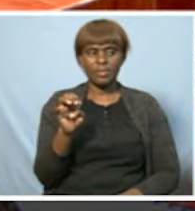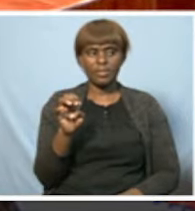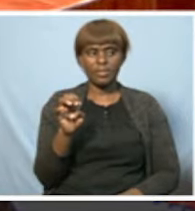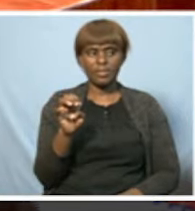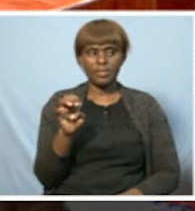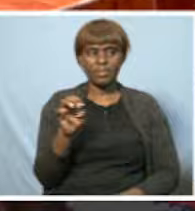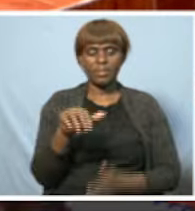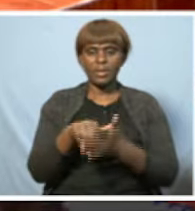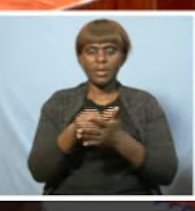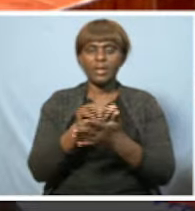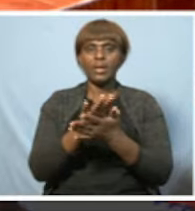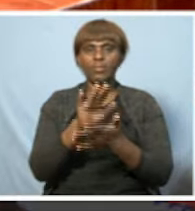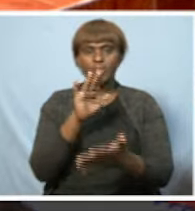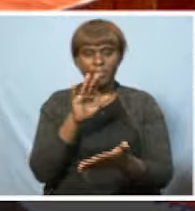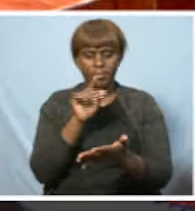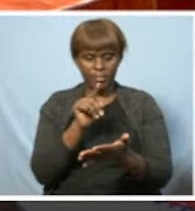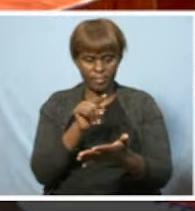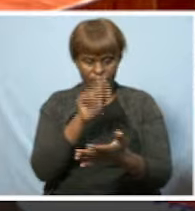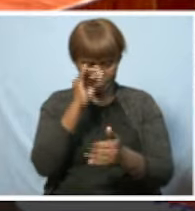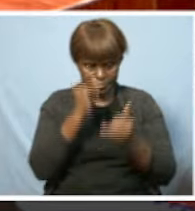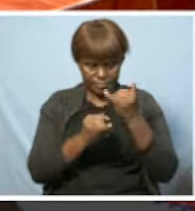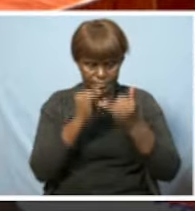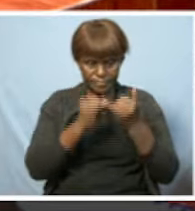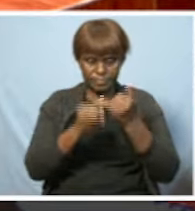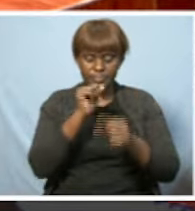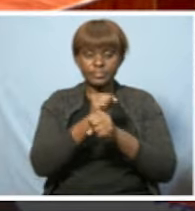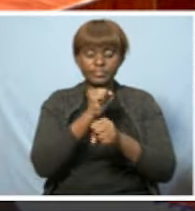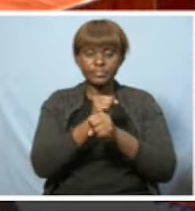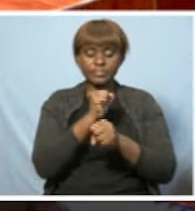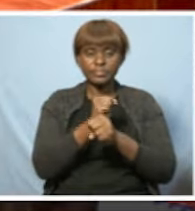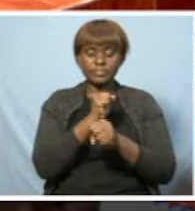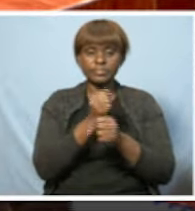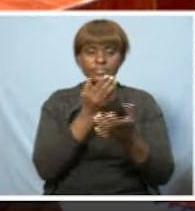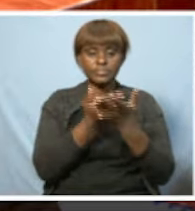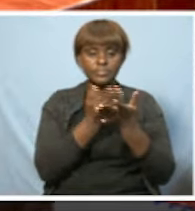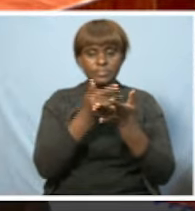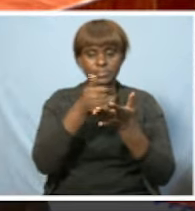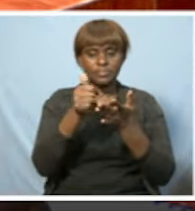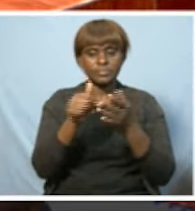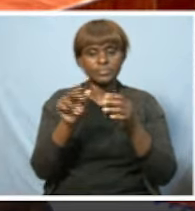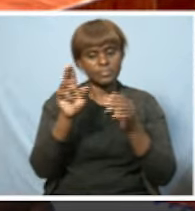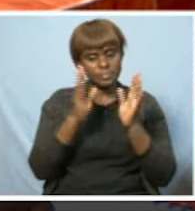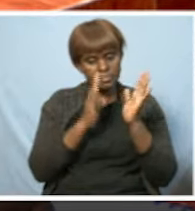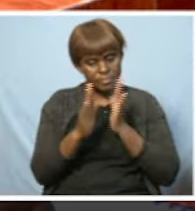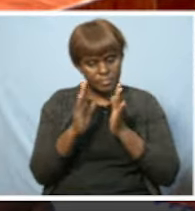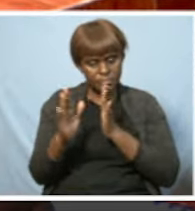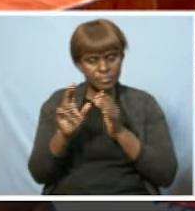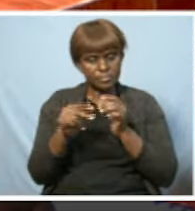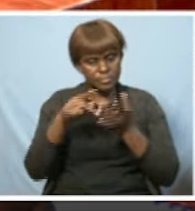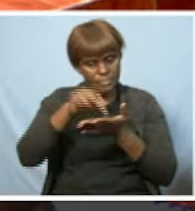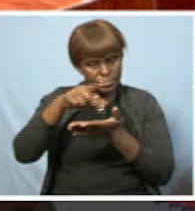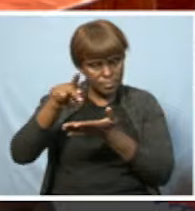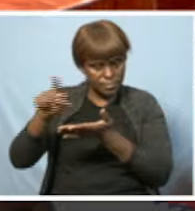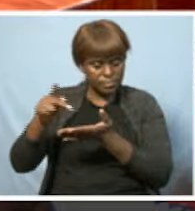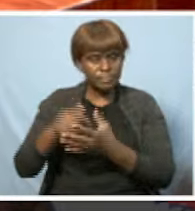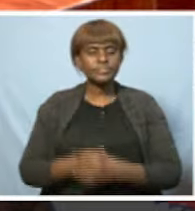how much of the completed works are yet to be paid?